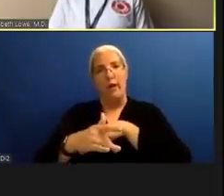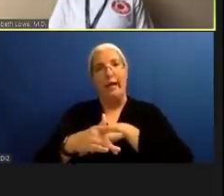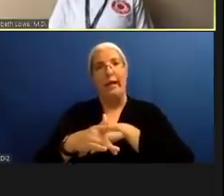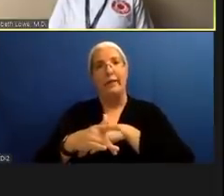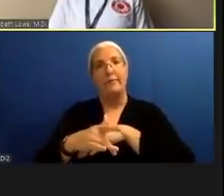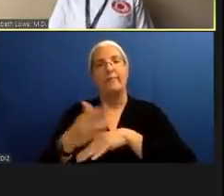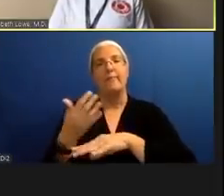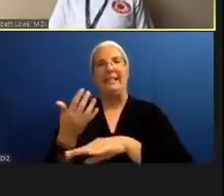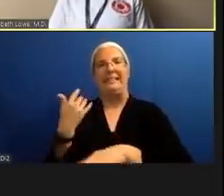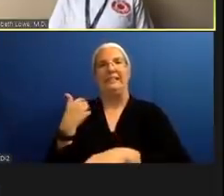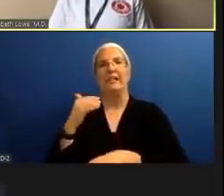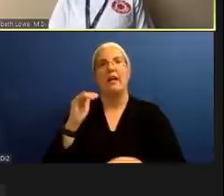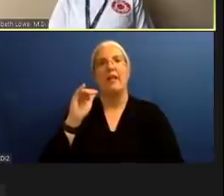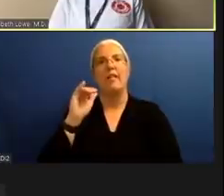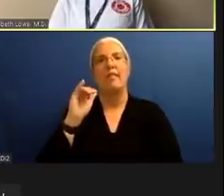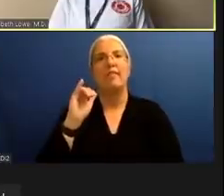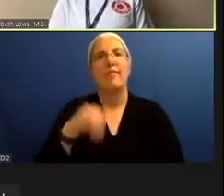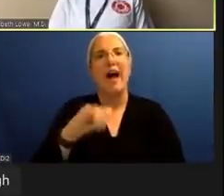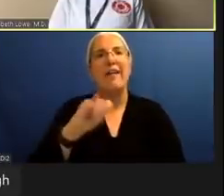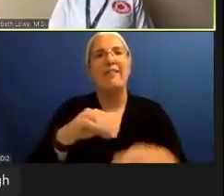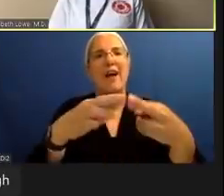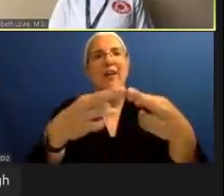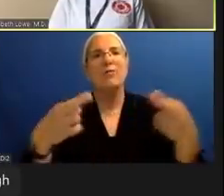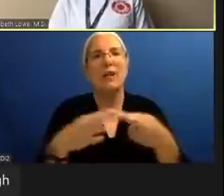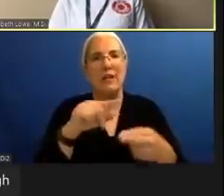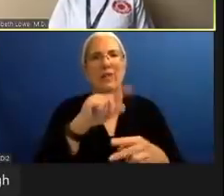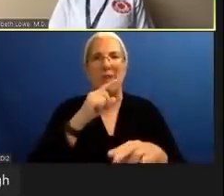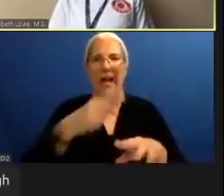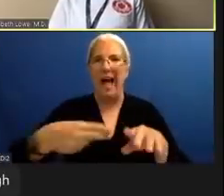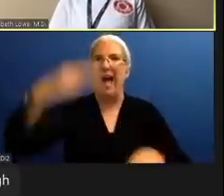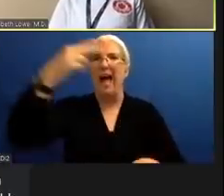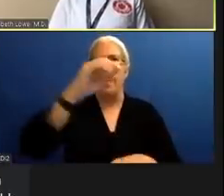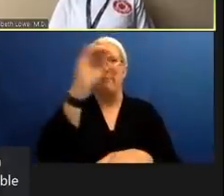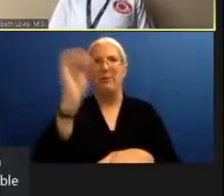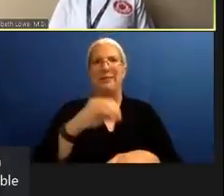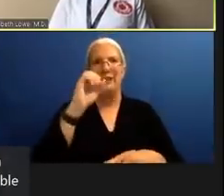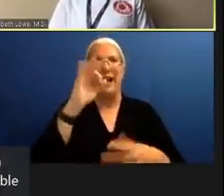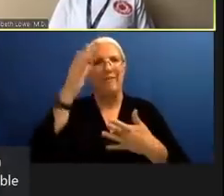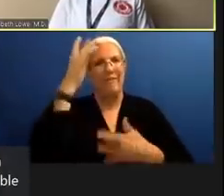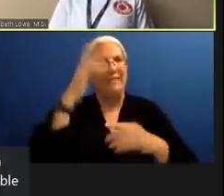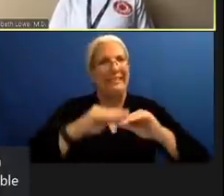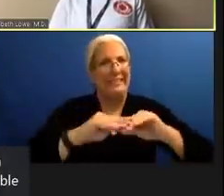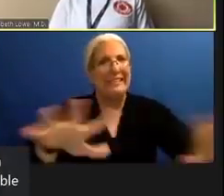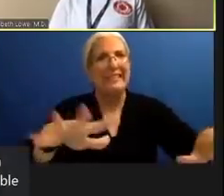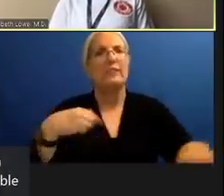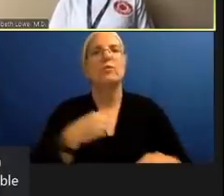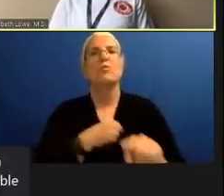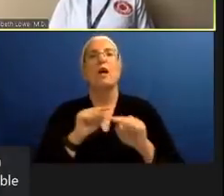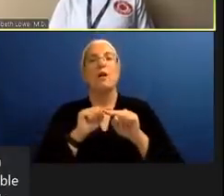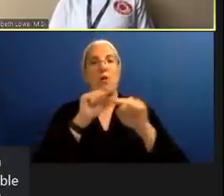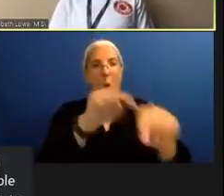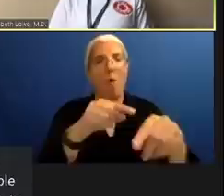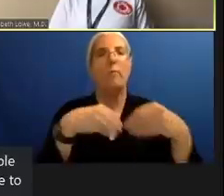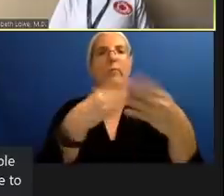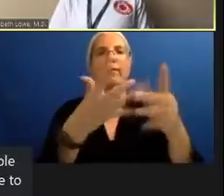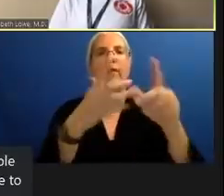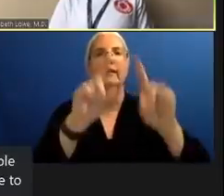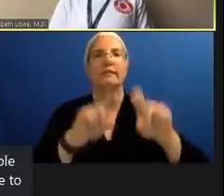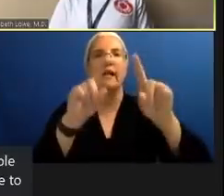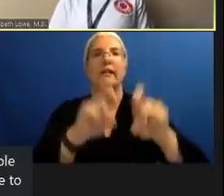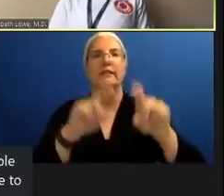a high prevalence of disease, and we wanted to be able to go in and help provide testing and to be able to give them guidance.